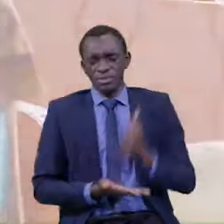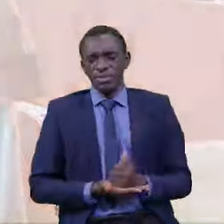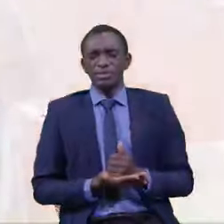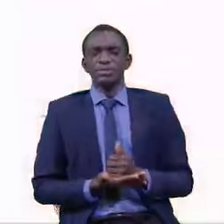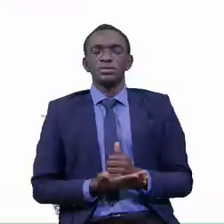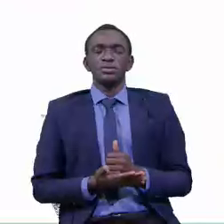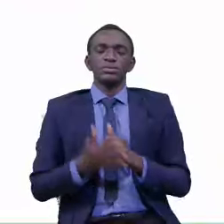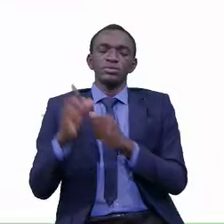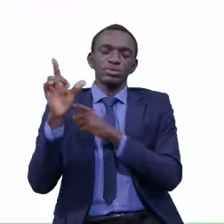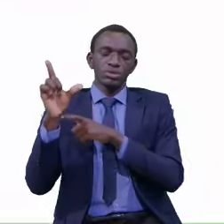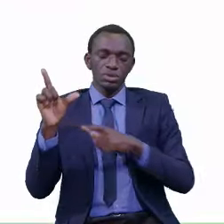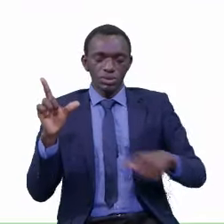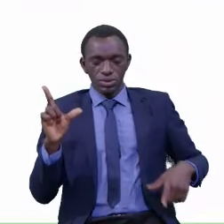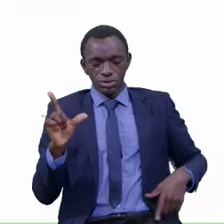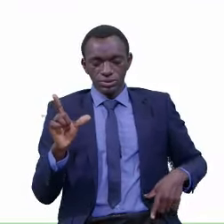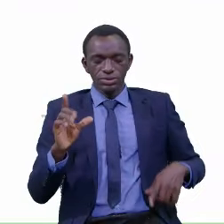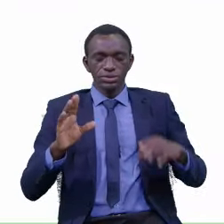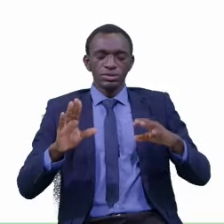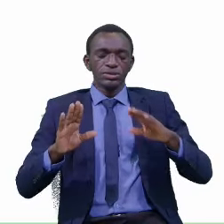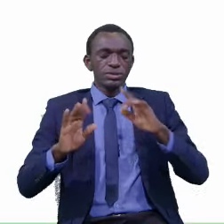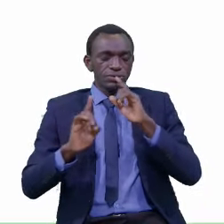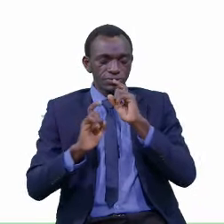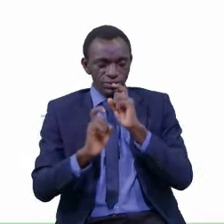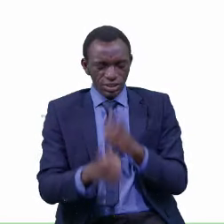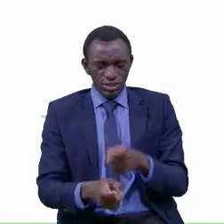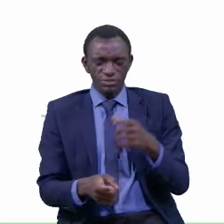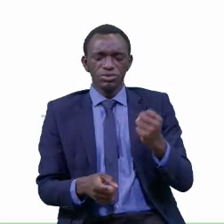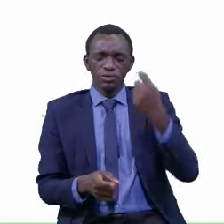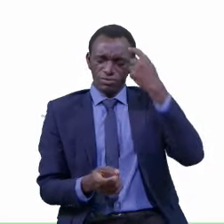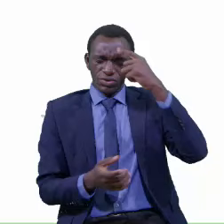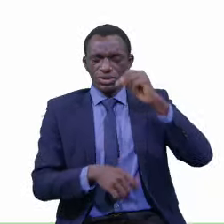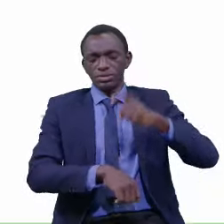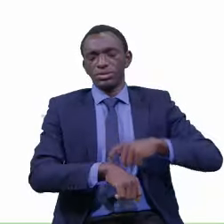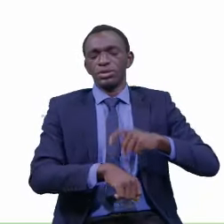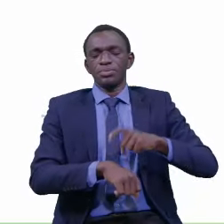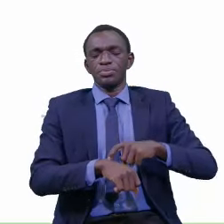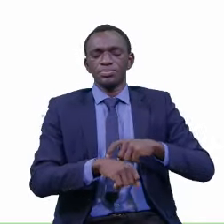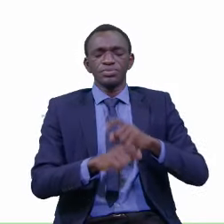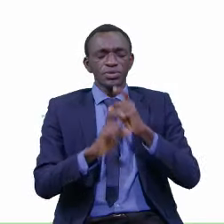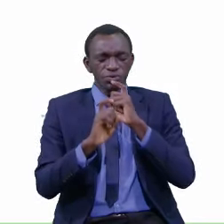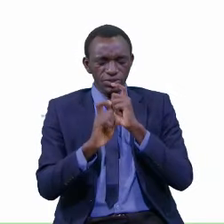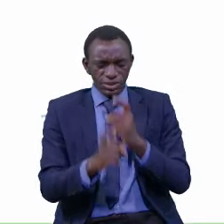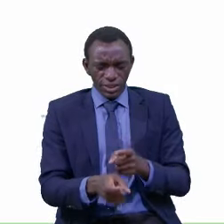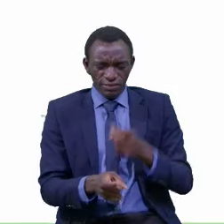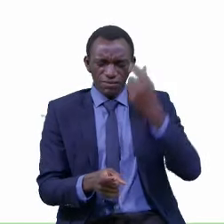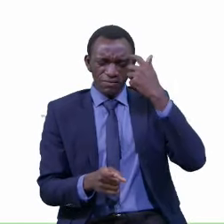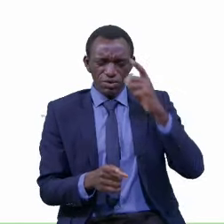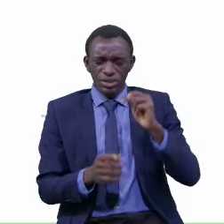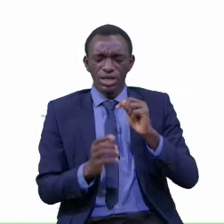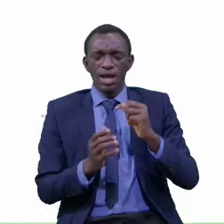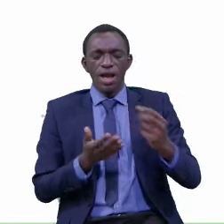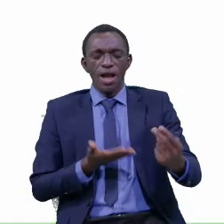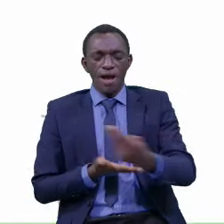Lord, gifts for the hour, gifts for the harvest,